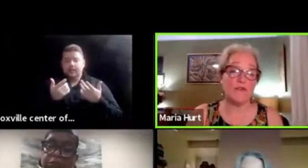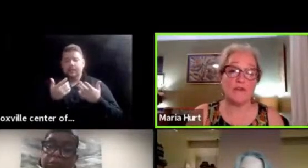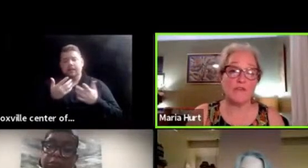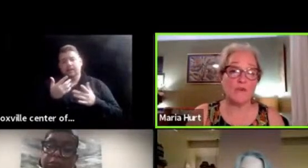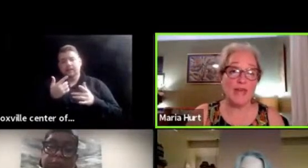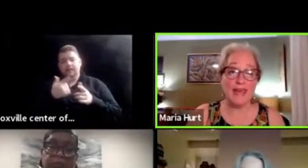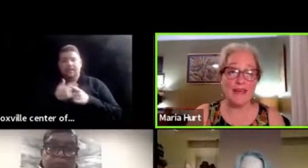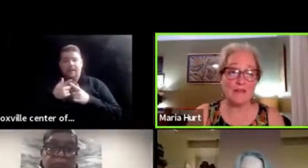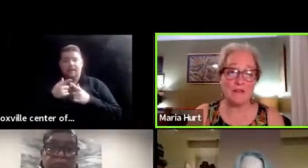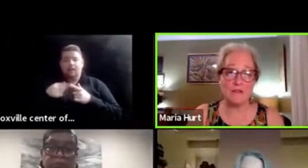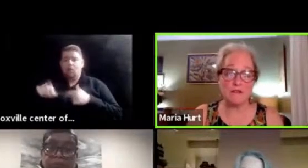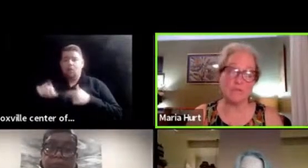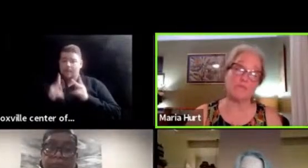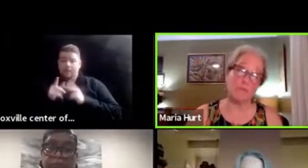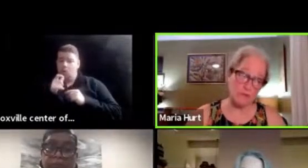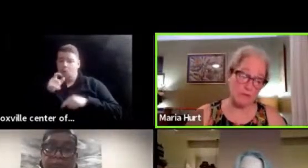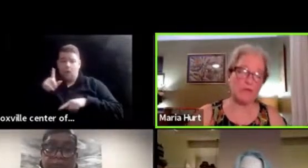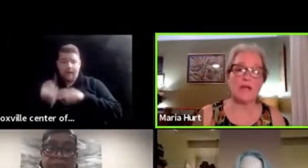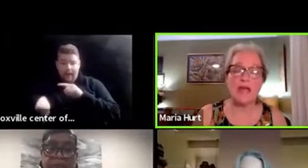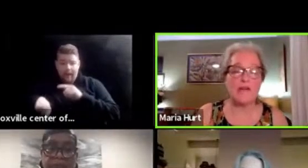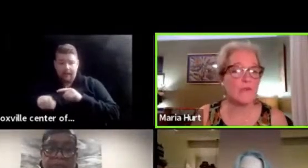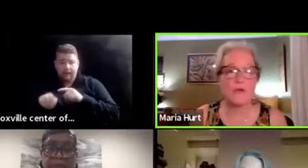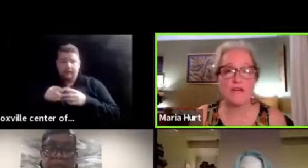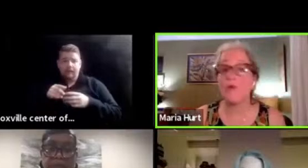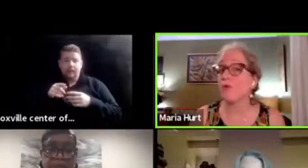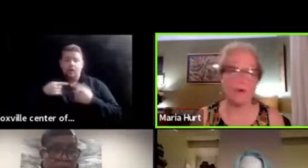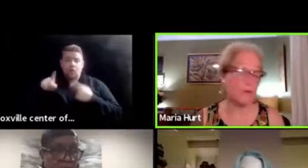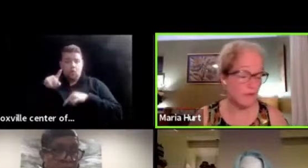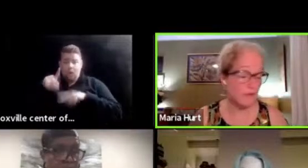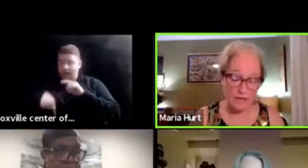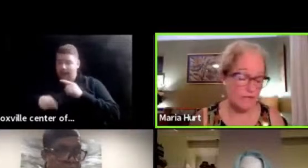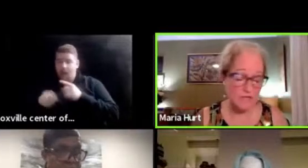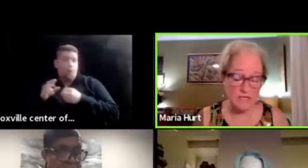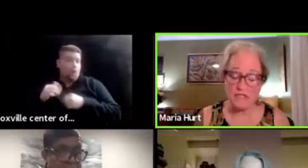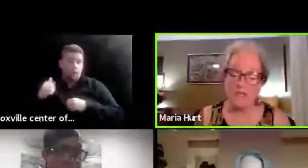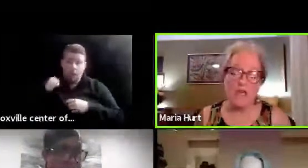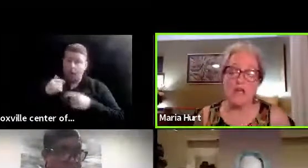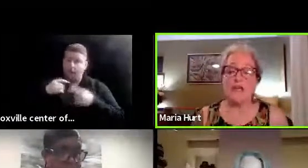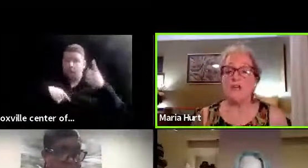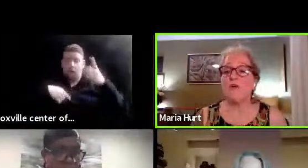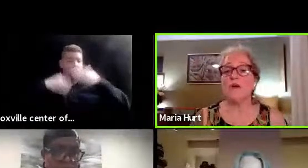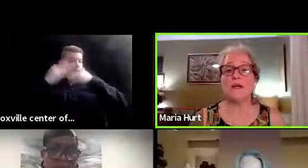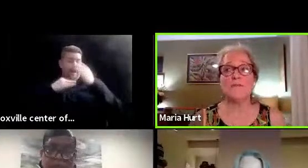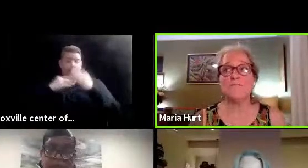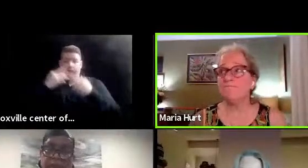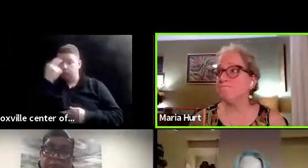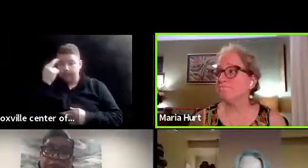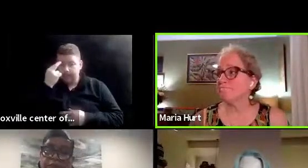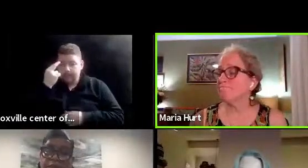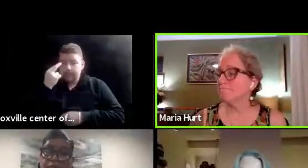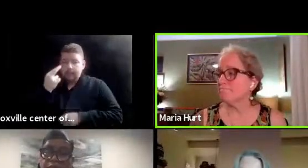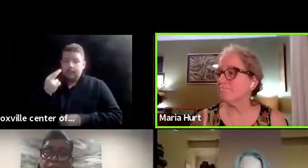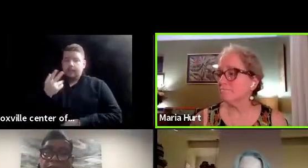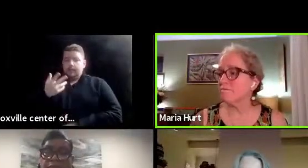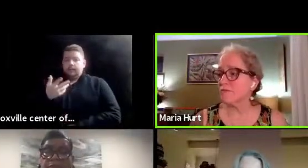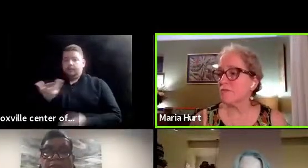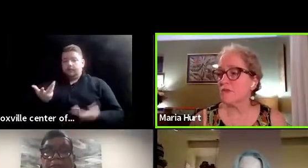then those of us who can't, or those people who can't for whatever, or won't for whatever reason,